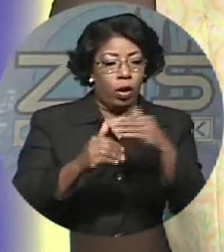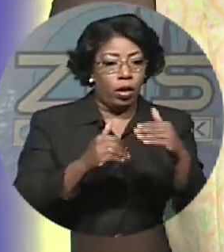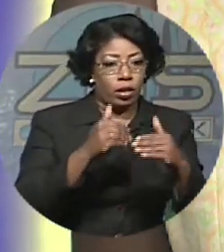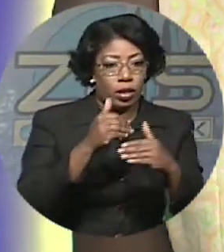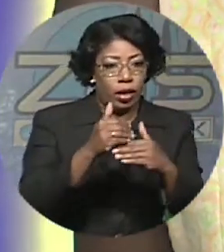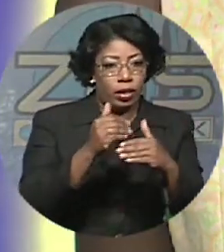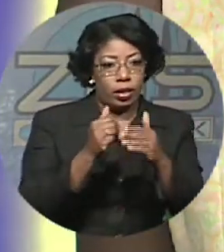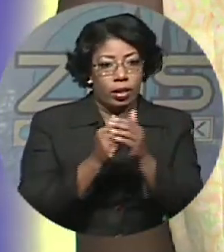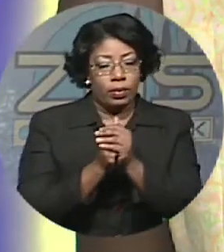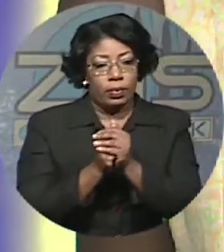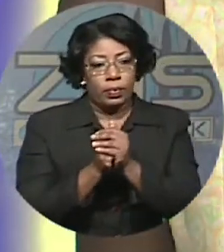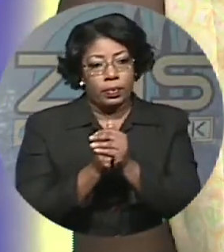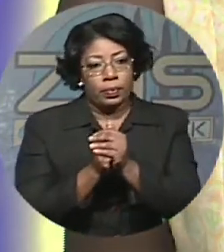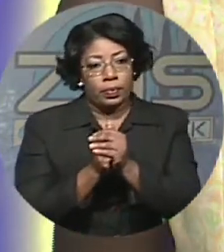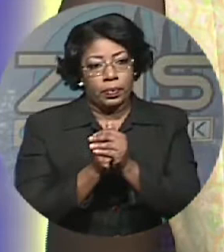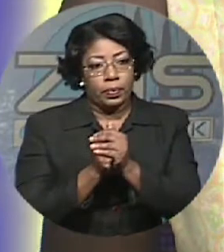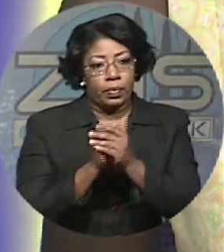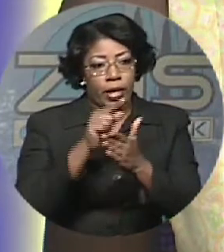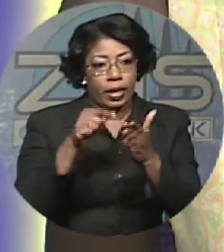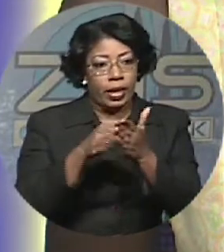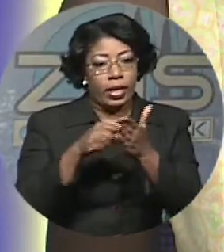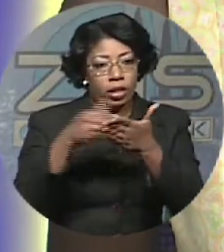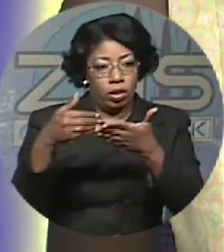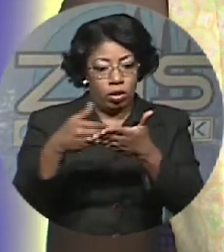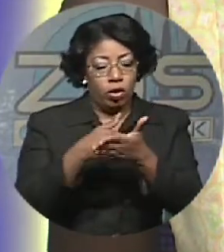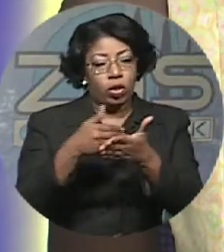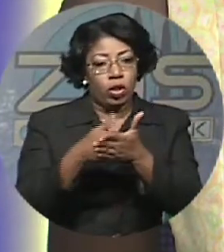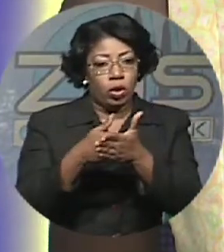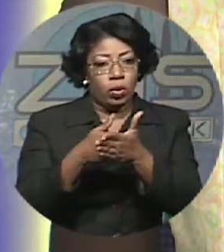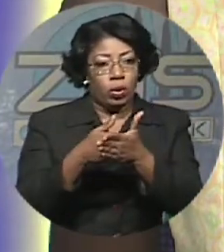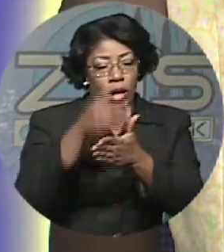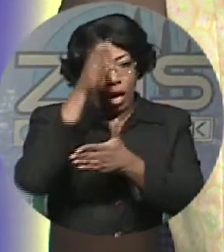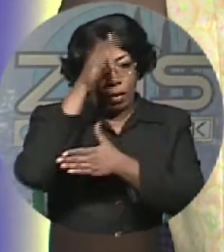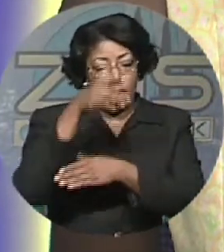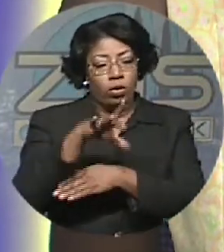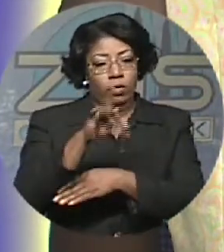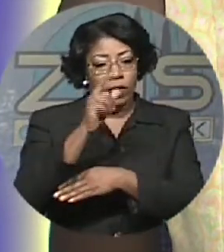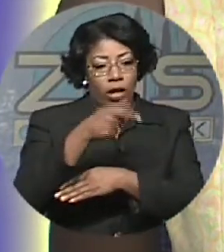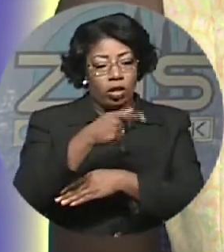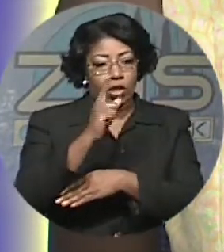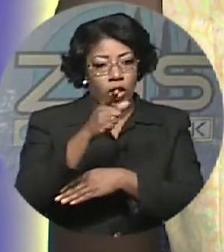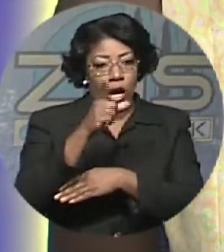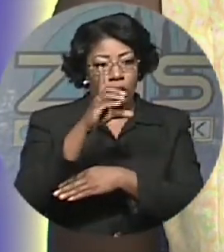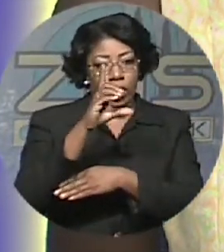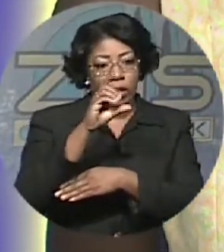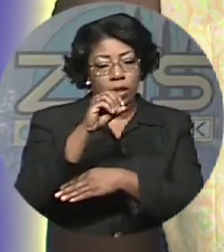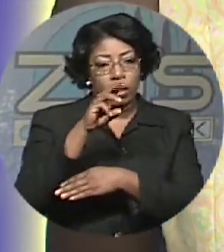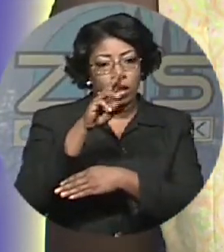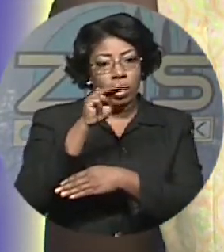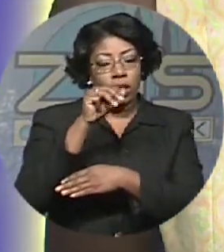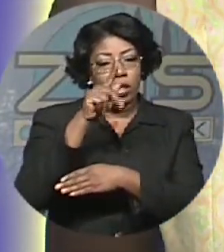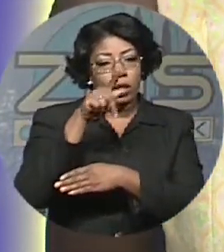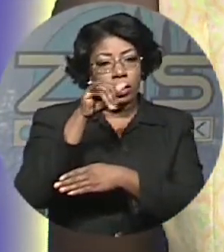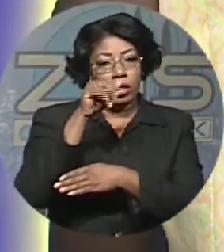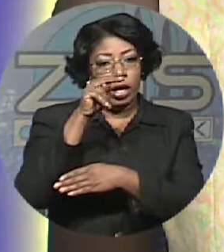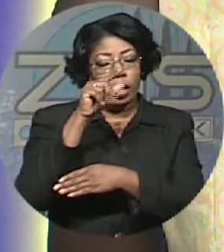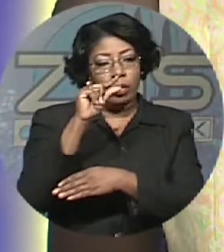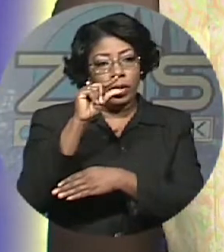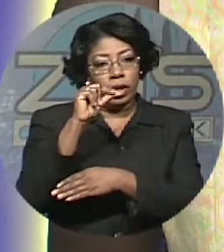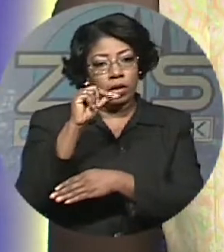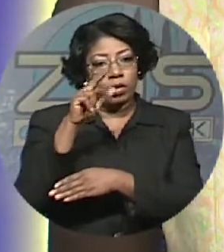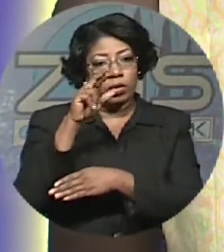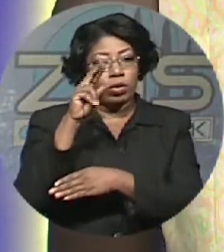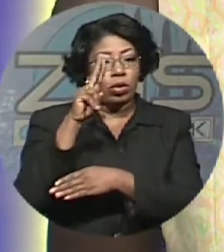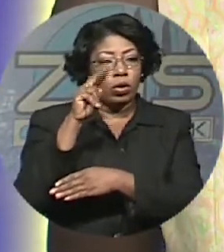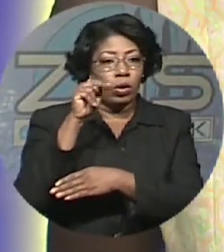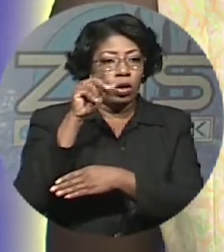immigration officials. This just in from police, a man was found shot to death on dumping ground at 5 o'clock this afternoon, pushing the